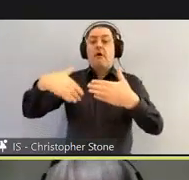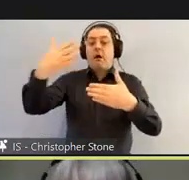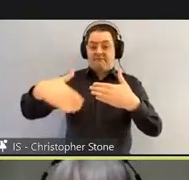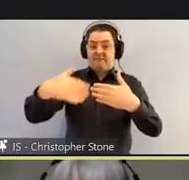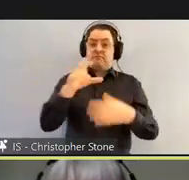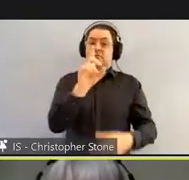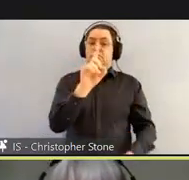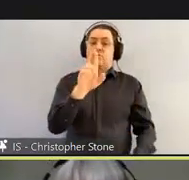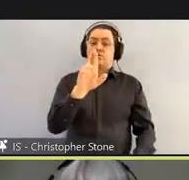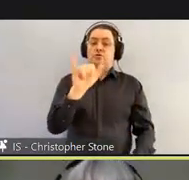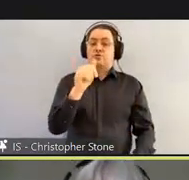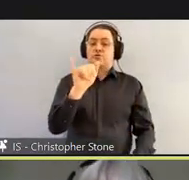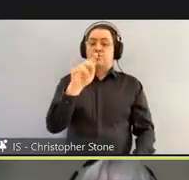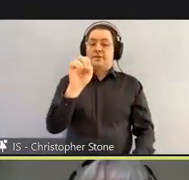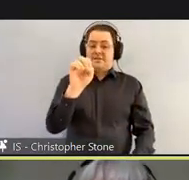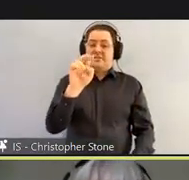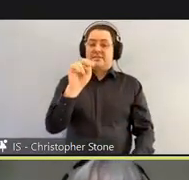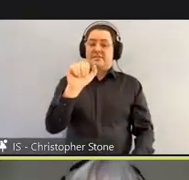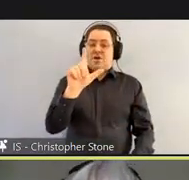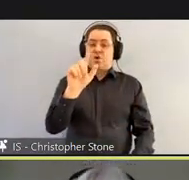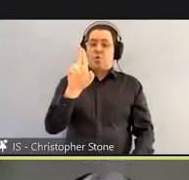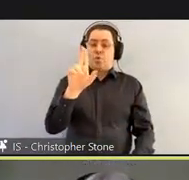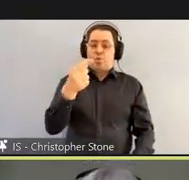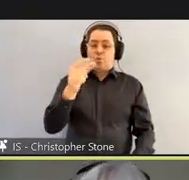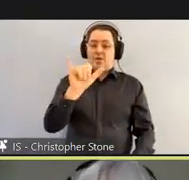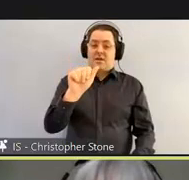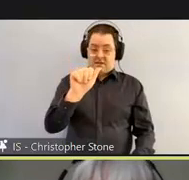who is Dr. Joyce Naluye from